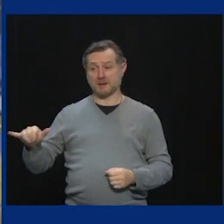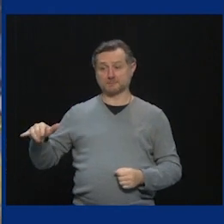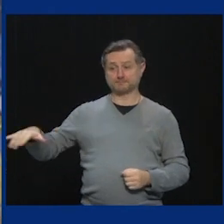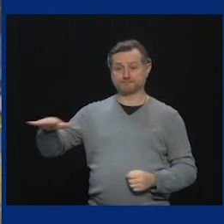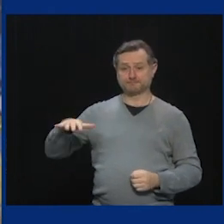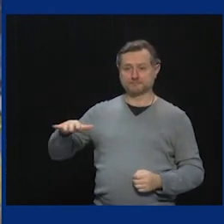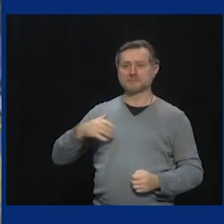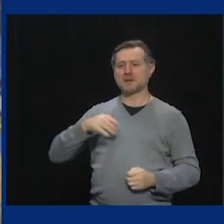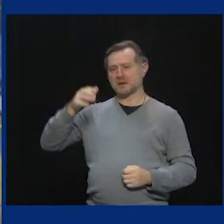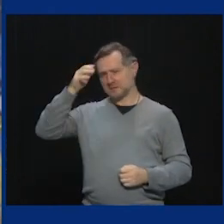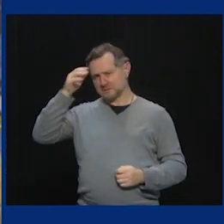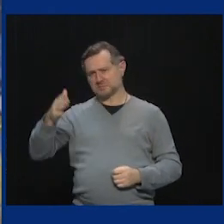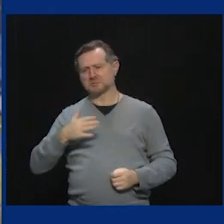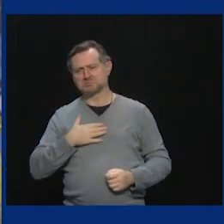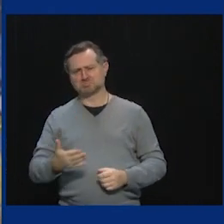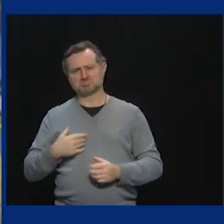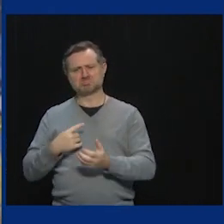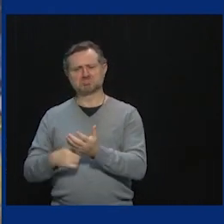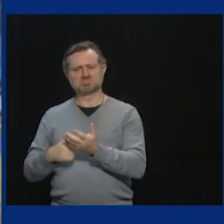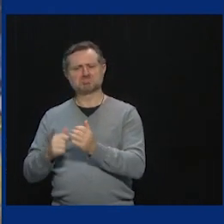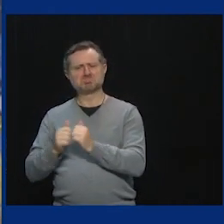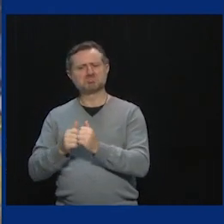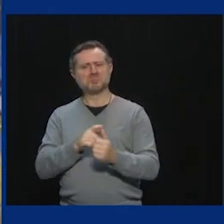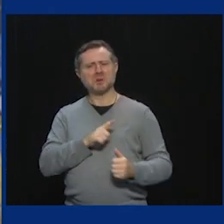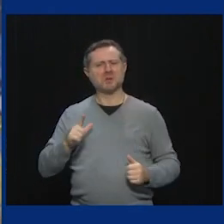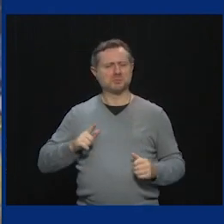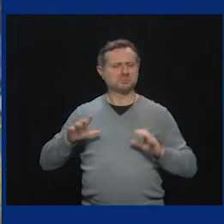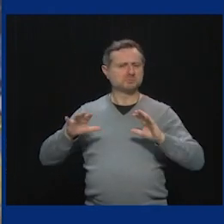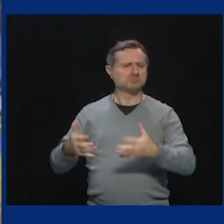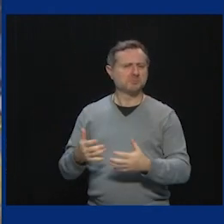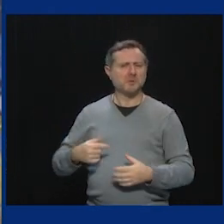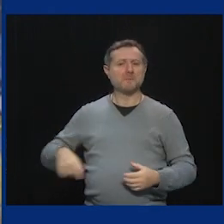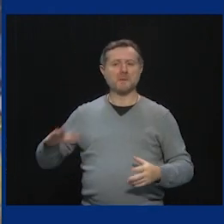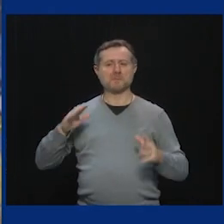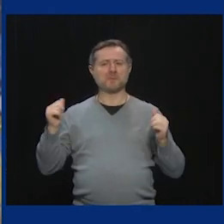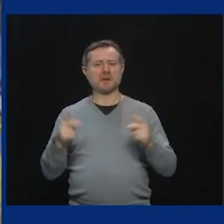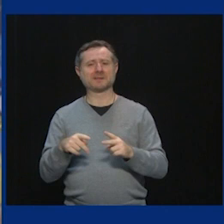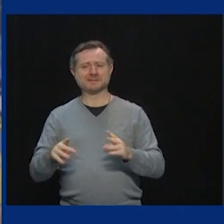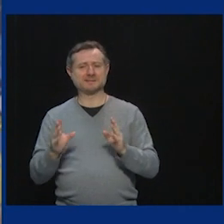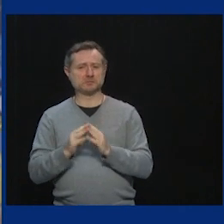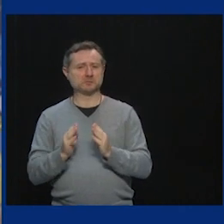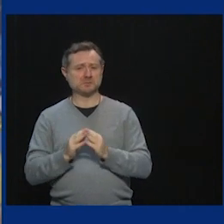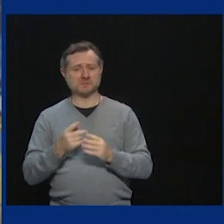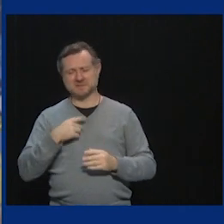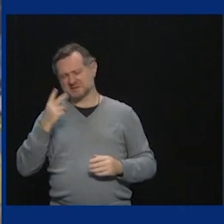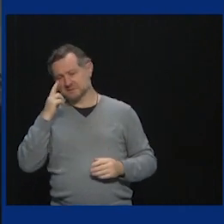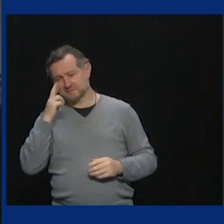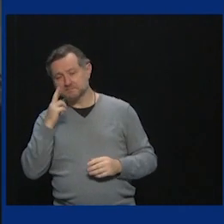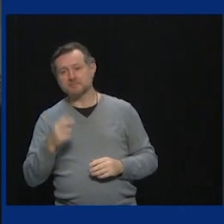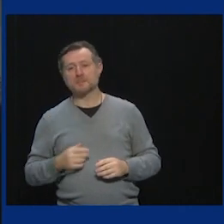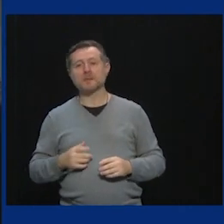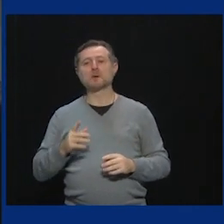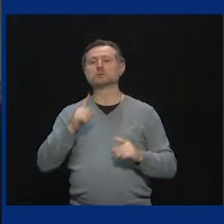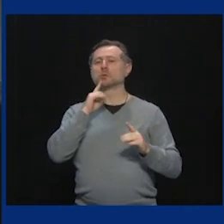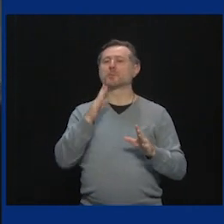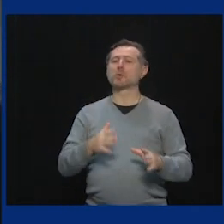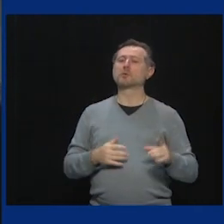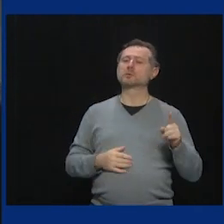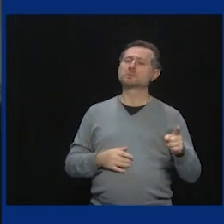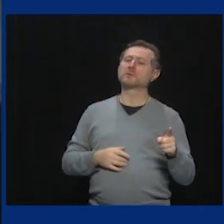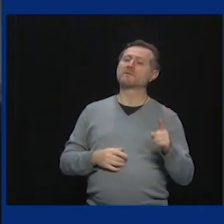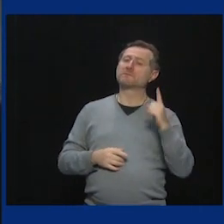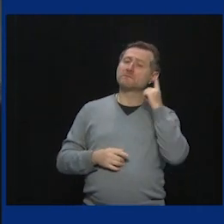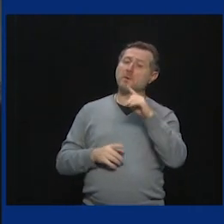back in session and see what legislation lands on my desk. Yes. Governor, in terms of the mandates, in terms of